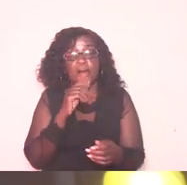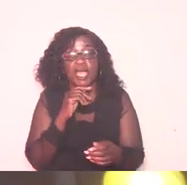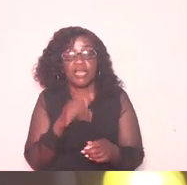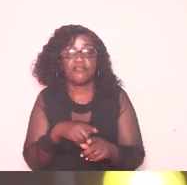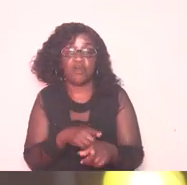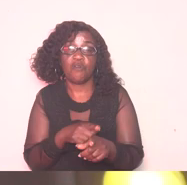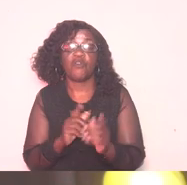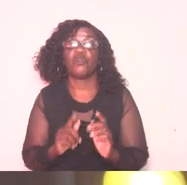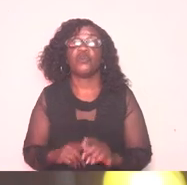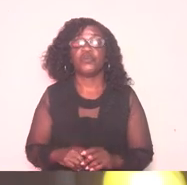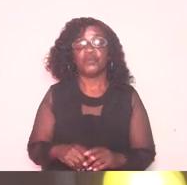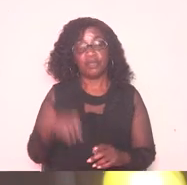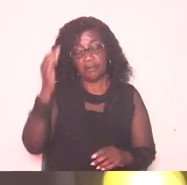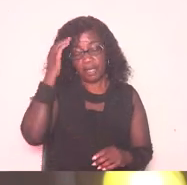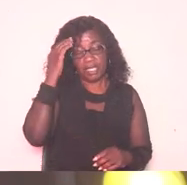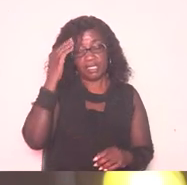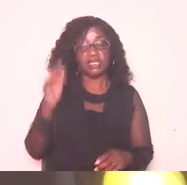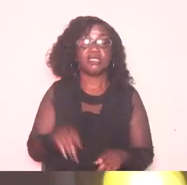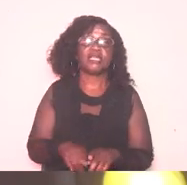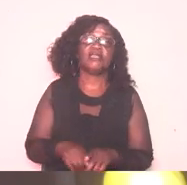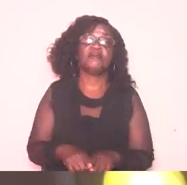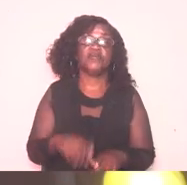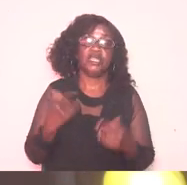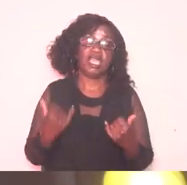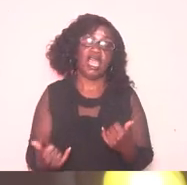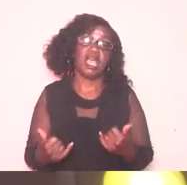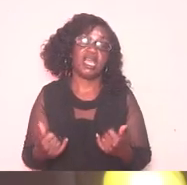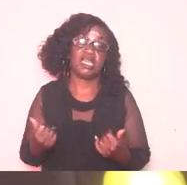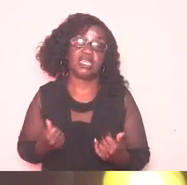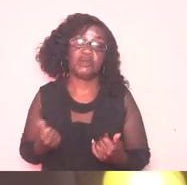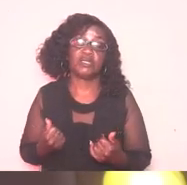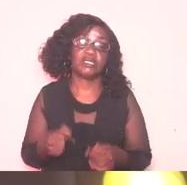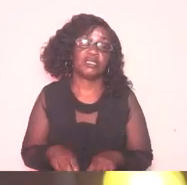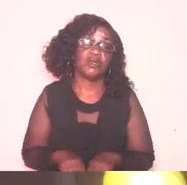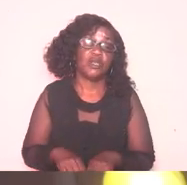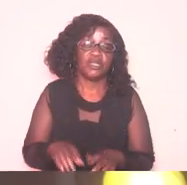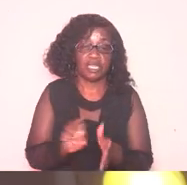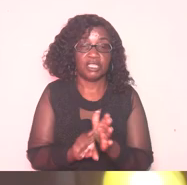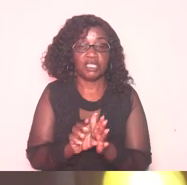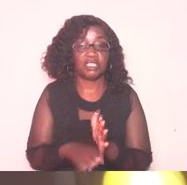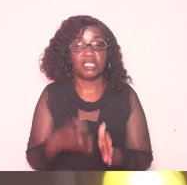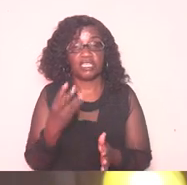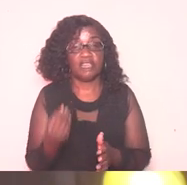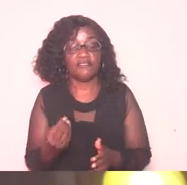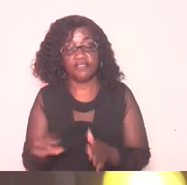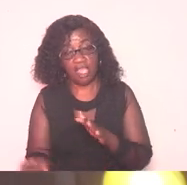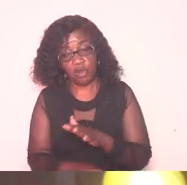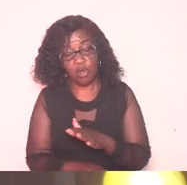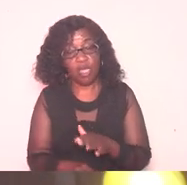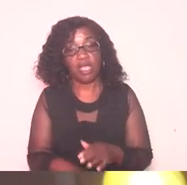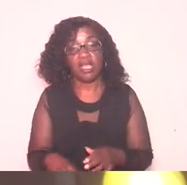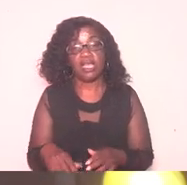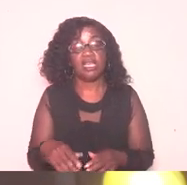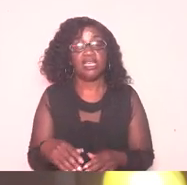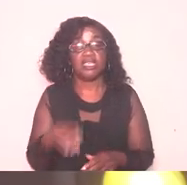easily influenceable minds of these young children and the young girls, right? We think when you look at the Western countries that have ages that are actually low ages of